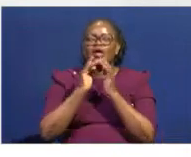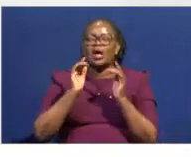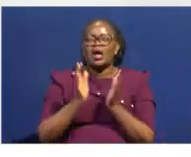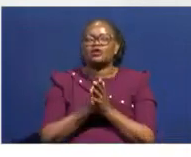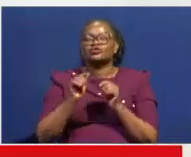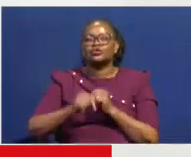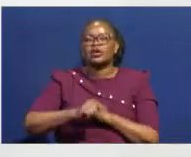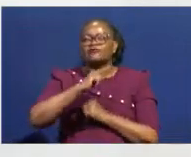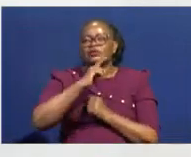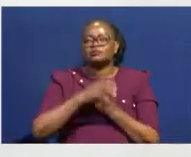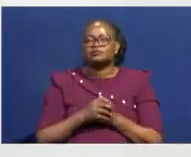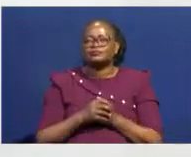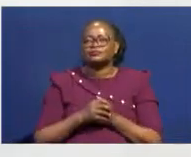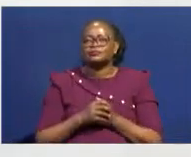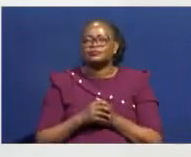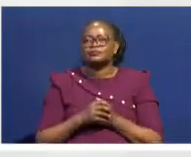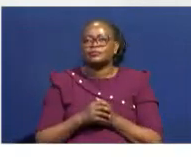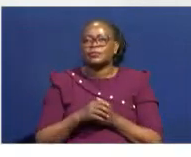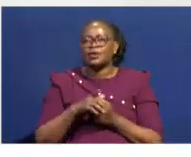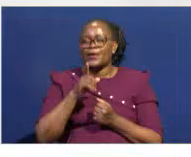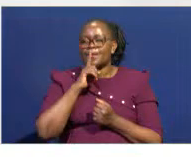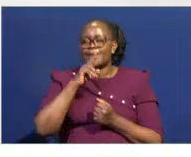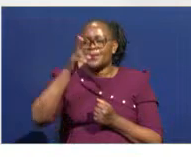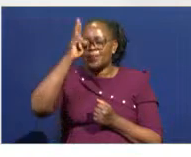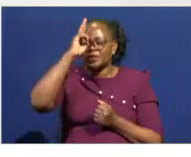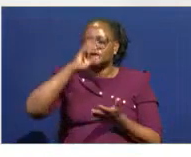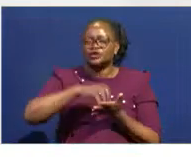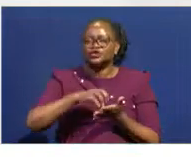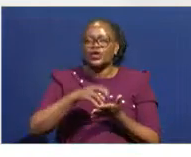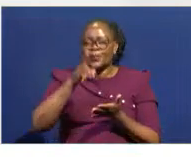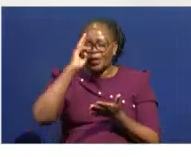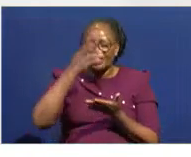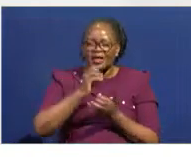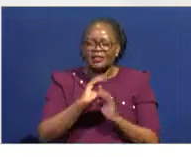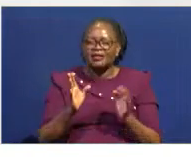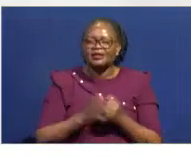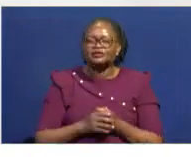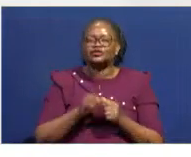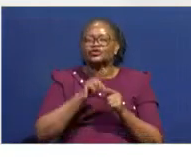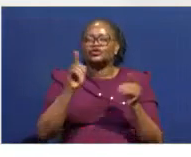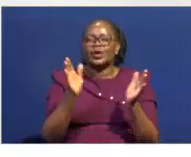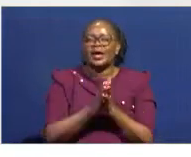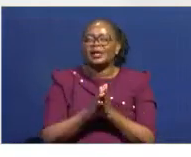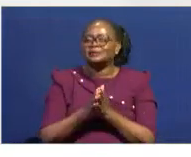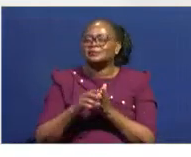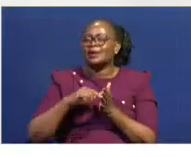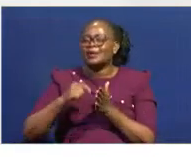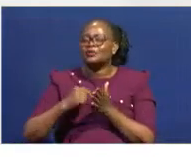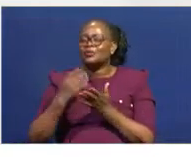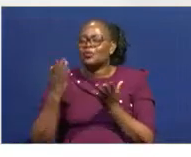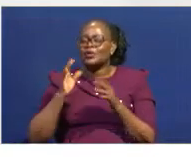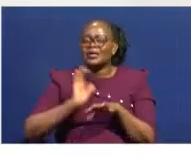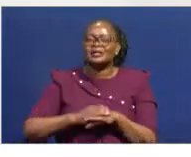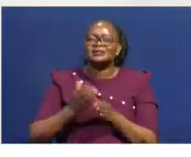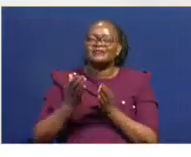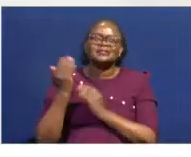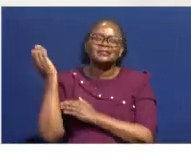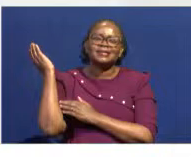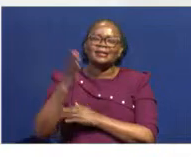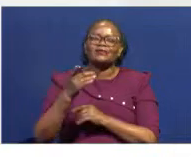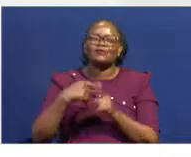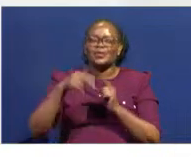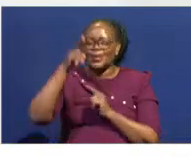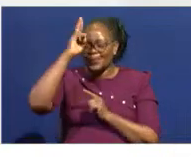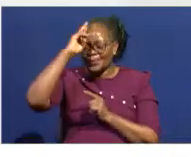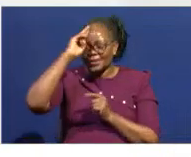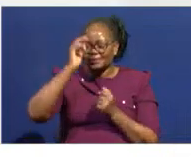a silent police station with no police in sight. Just you and machines where you get services directly from the